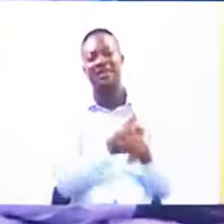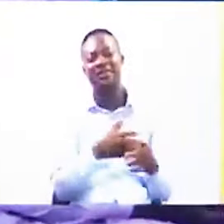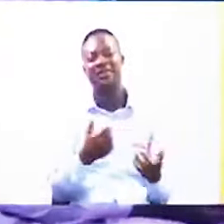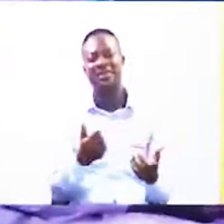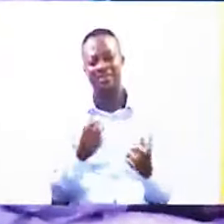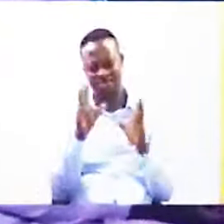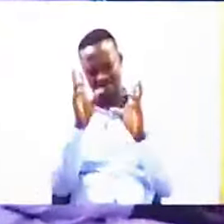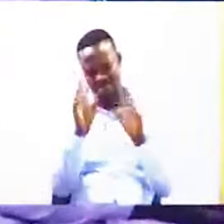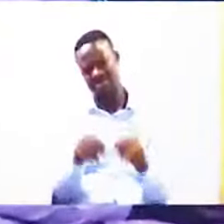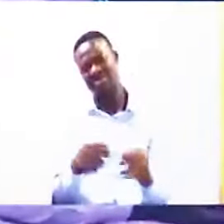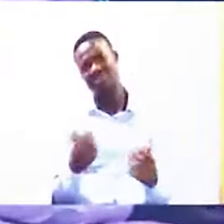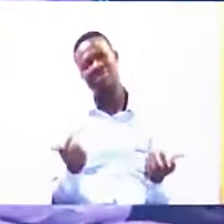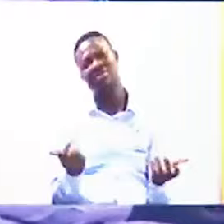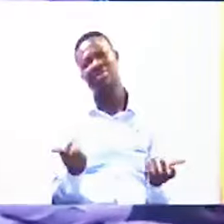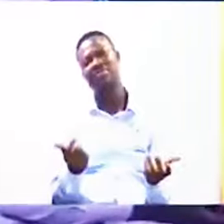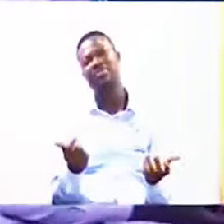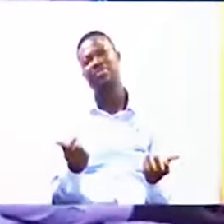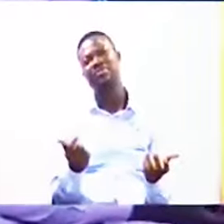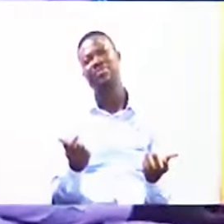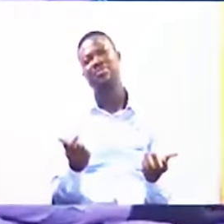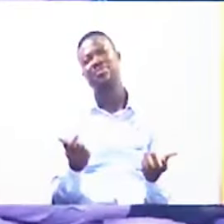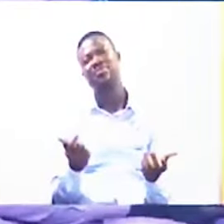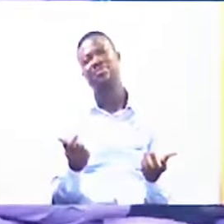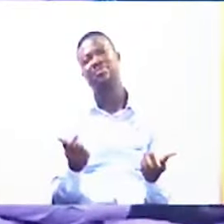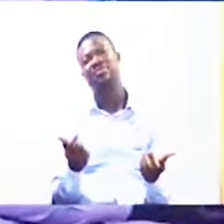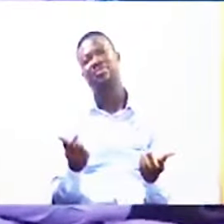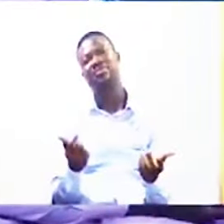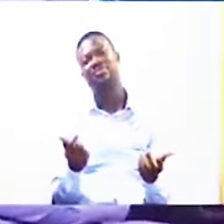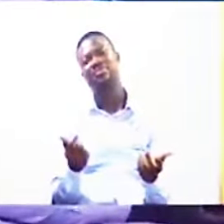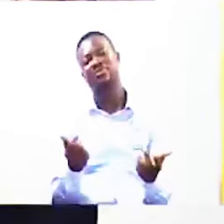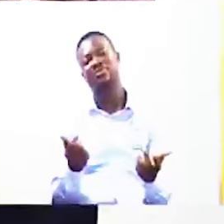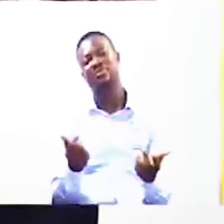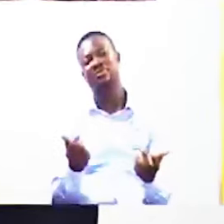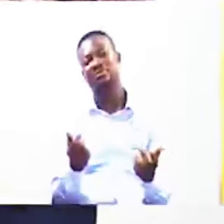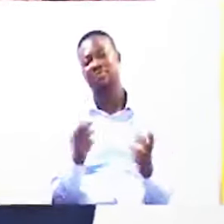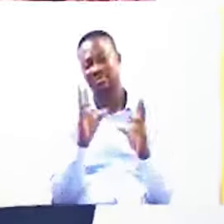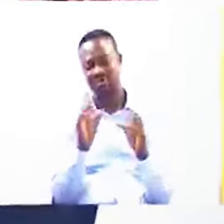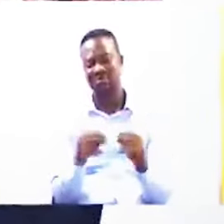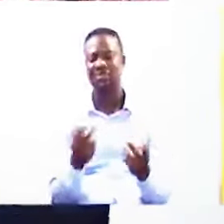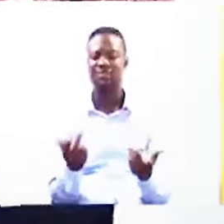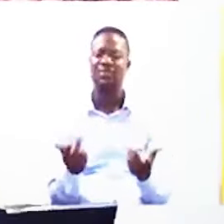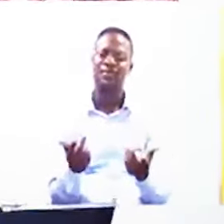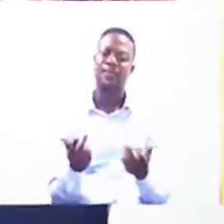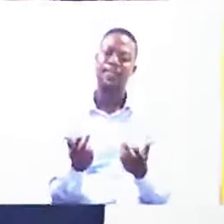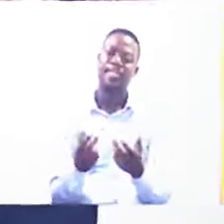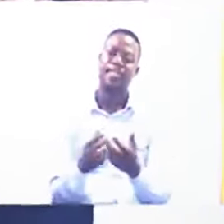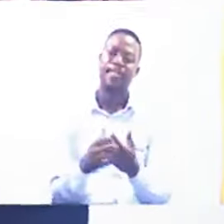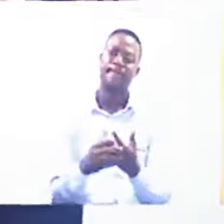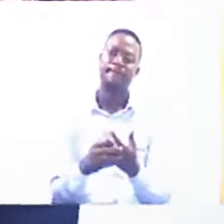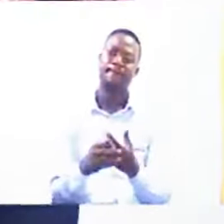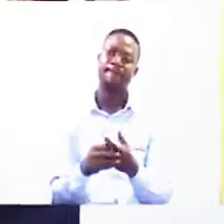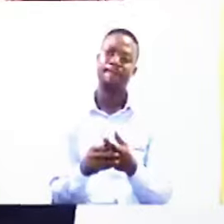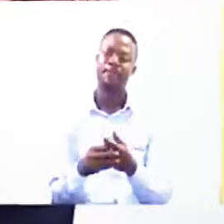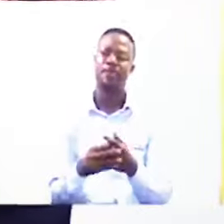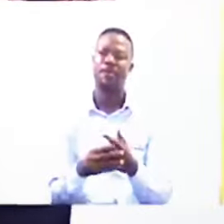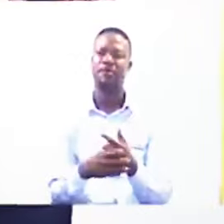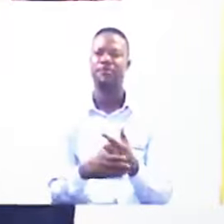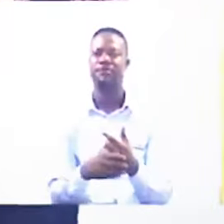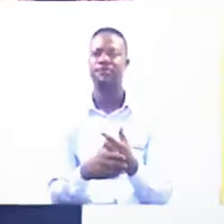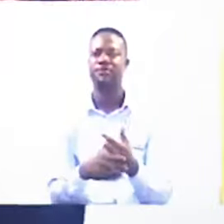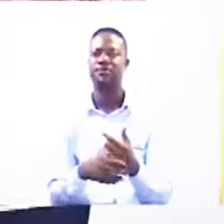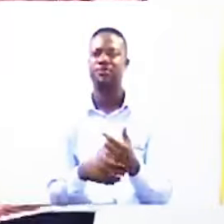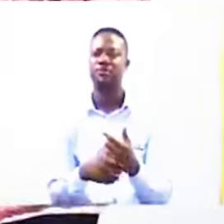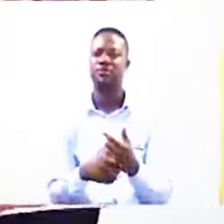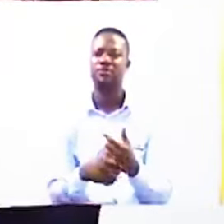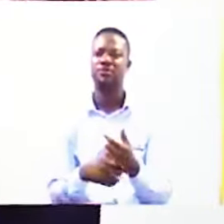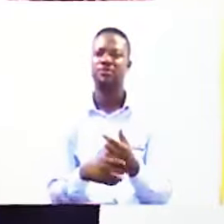o hwe se nipa we worker and sem sa e de fa asafo no ho a odwene ho a na ahomete esan se na obi sa